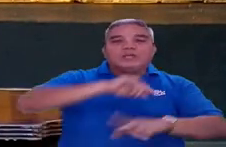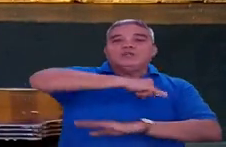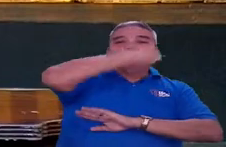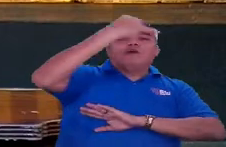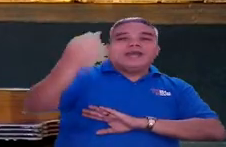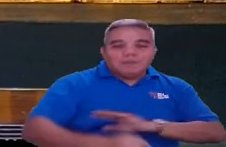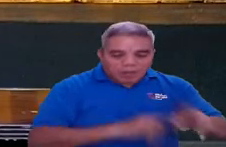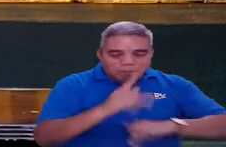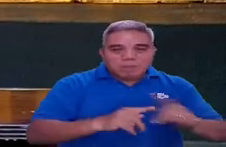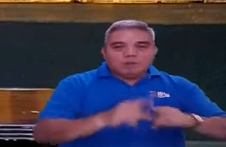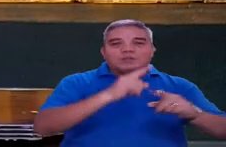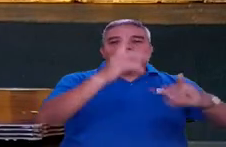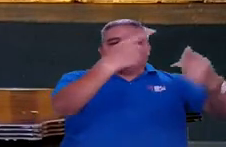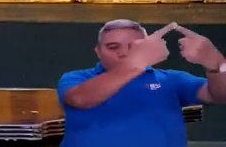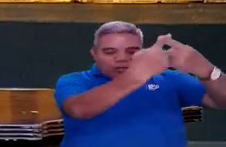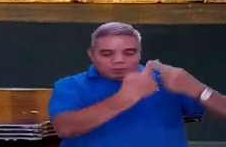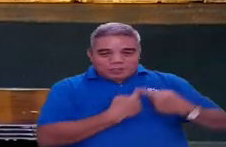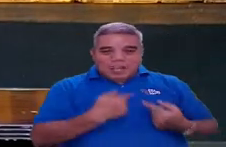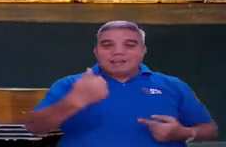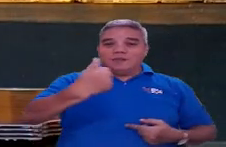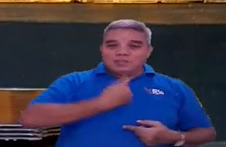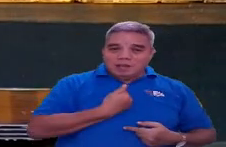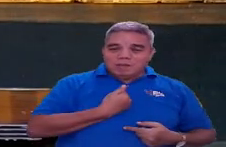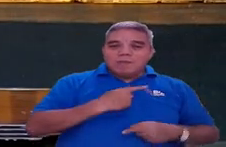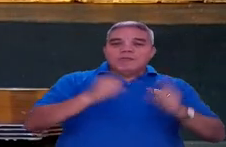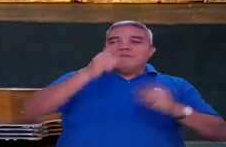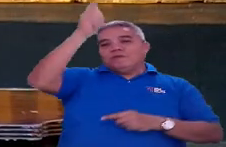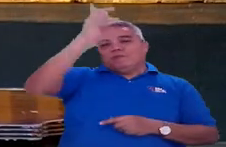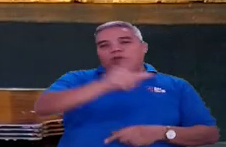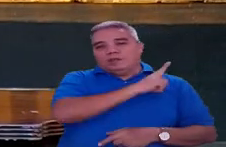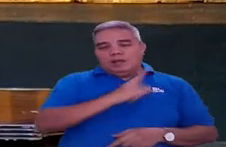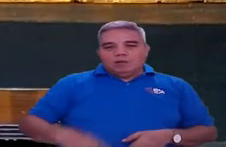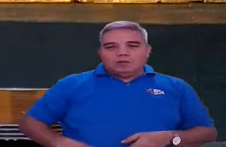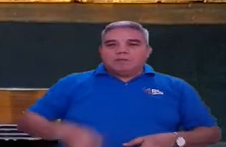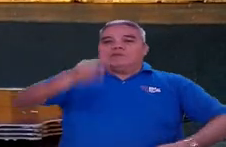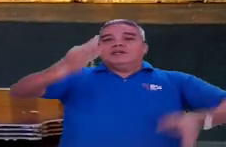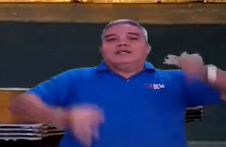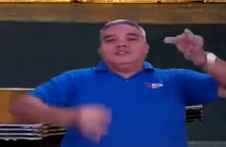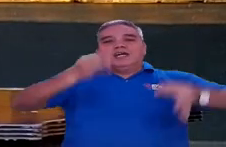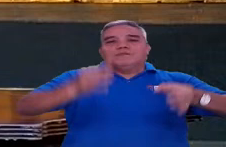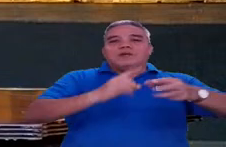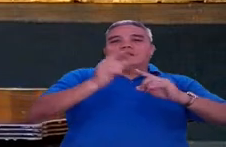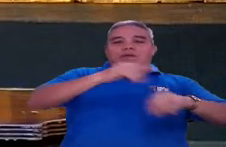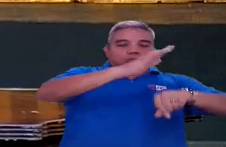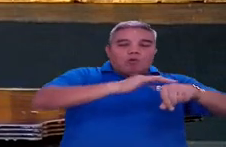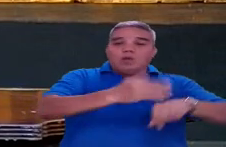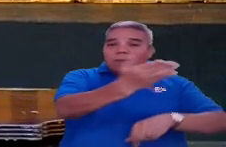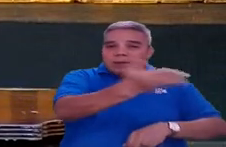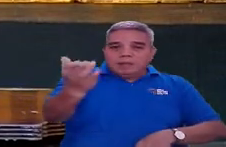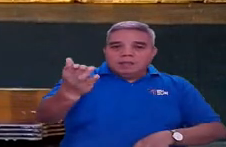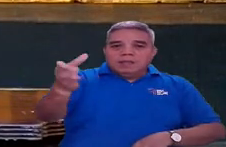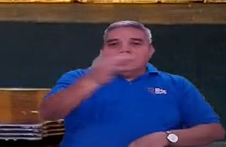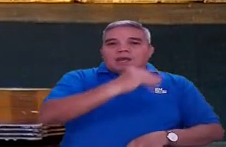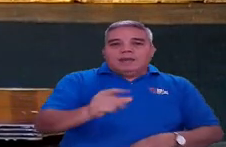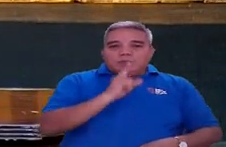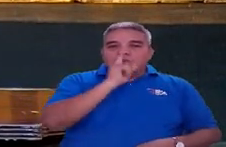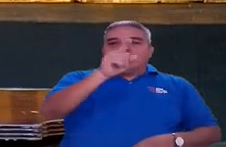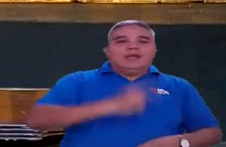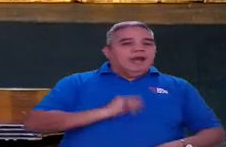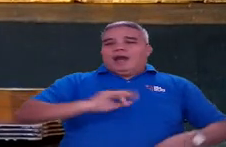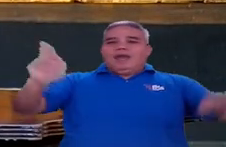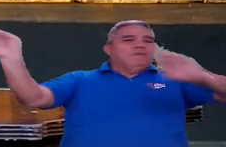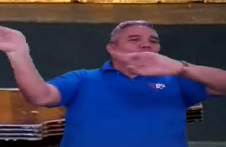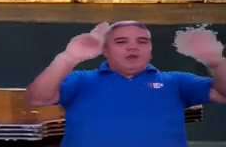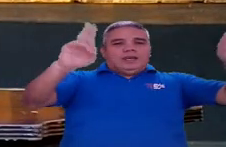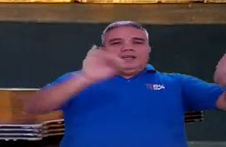invite people to reconcile themselves before the Lord, before the judgment will fall upon them. I'm ready. I'm